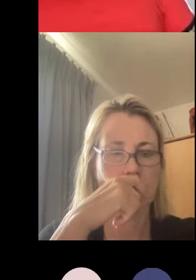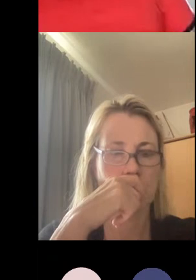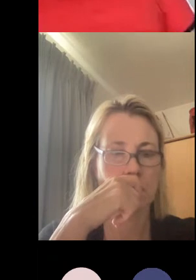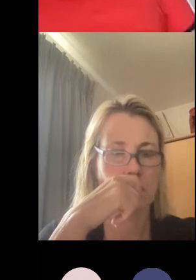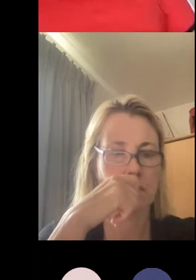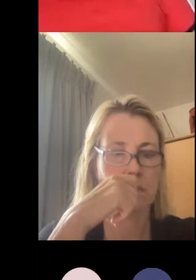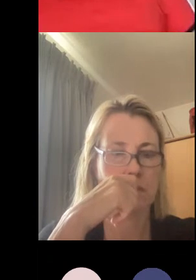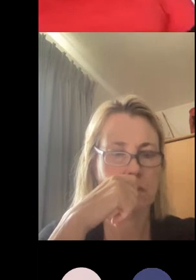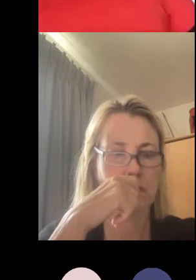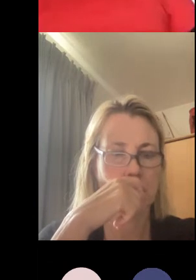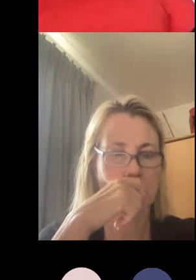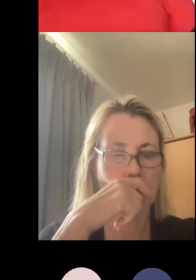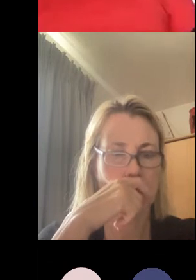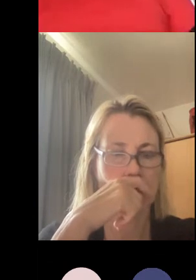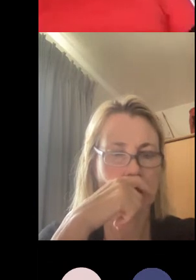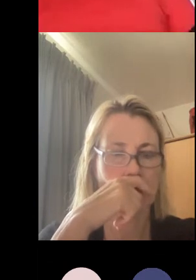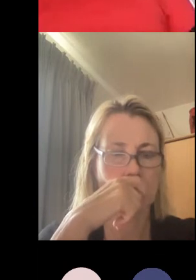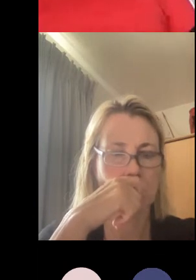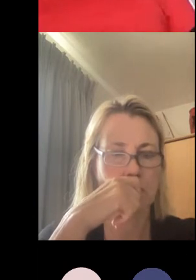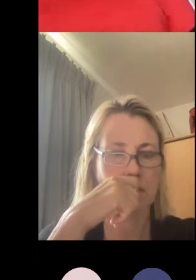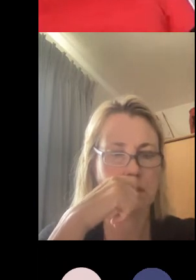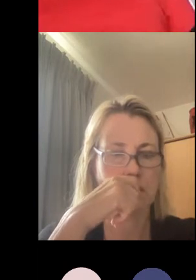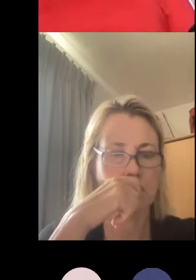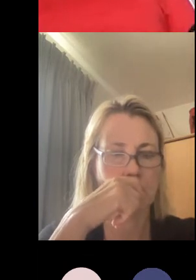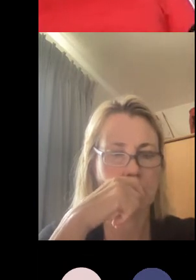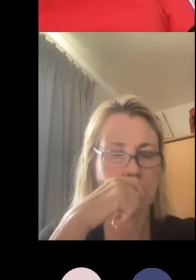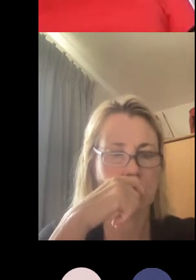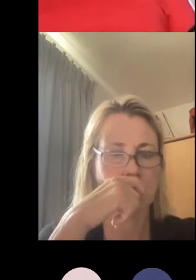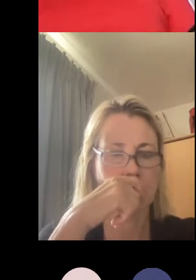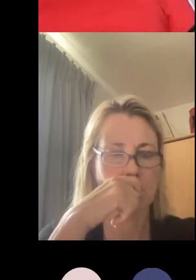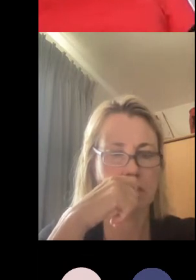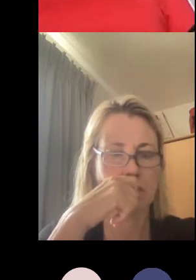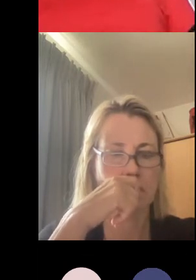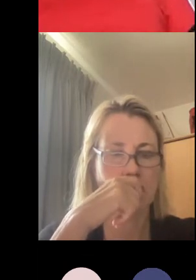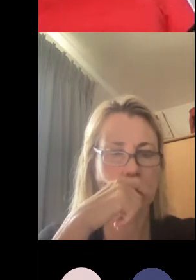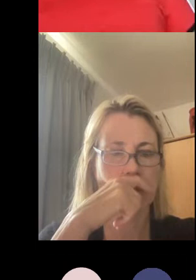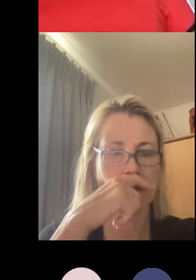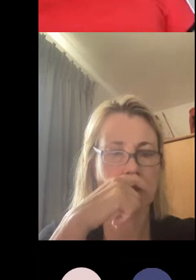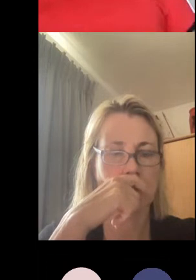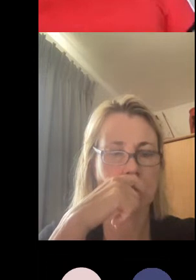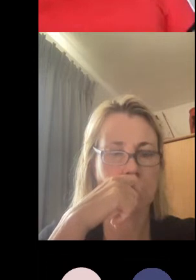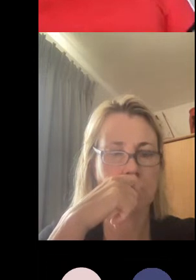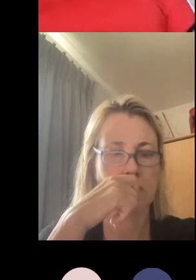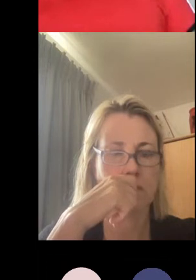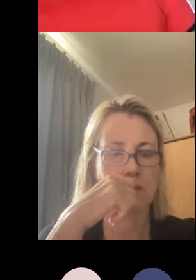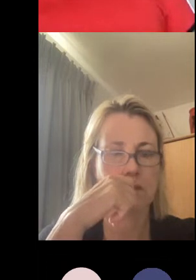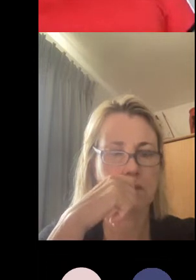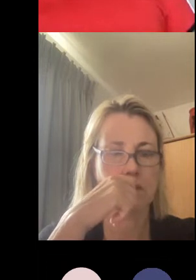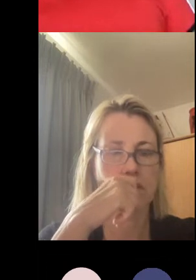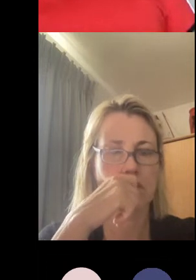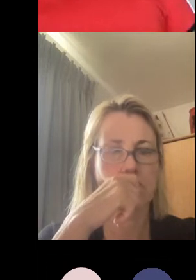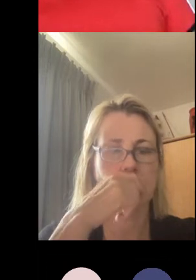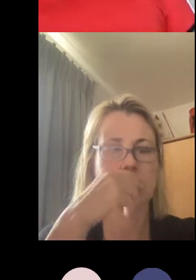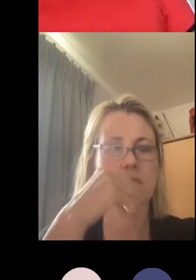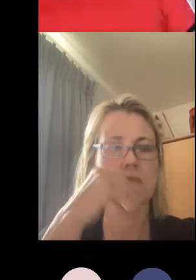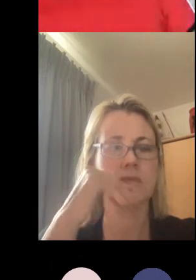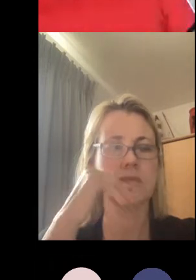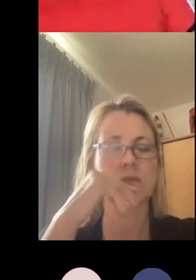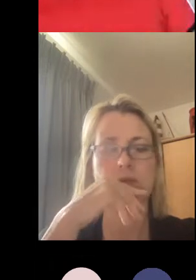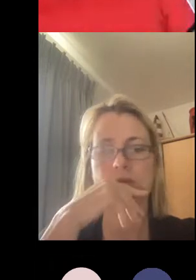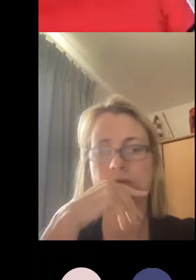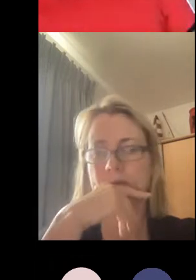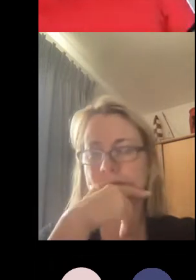Will you screen the waste? Let's just say yes. And then yes, so it tells you that you can. So once you've gone through that, it's a very quick way of